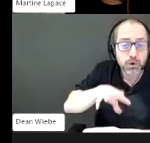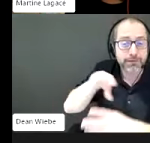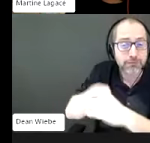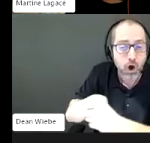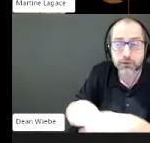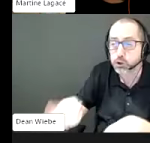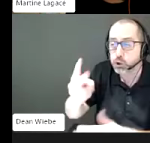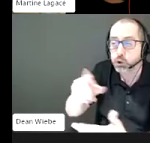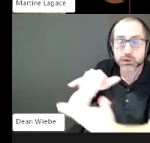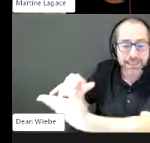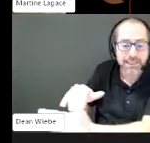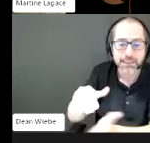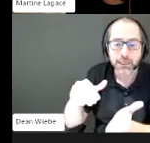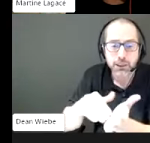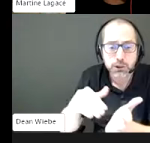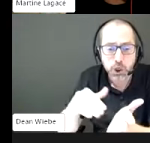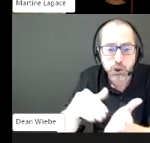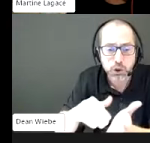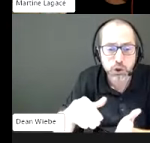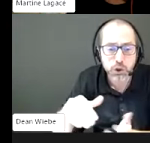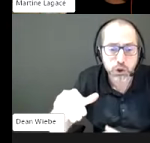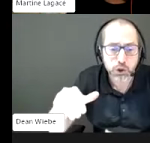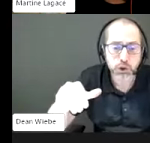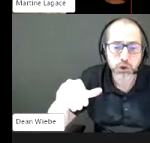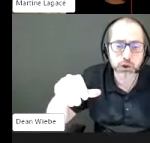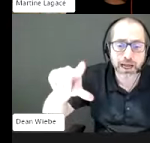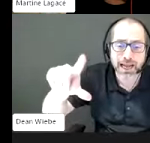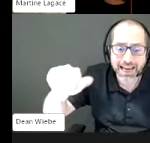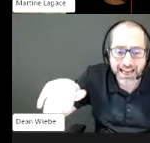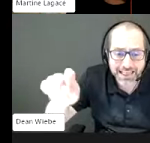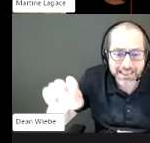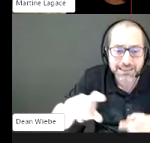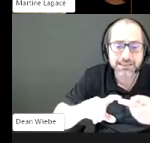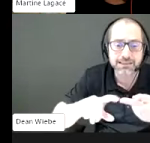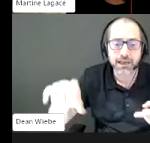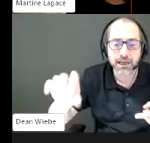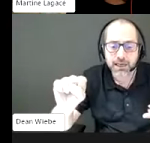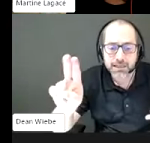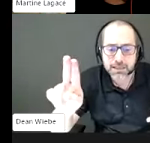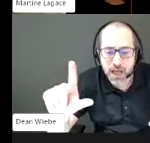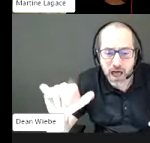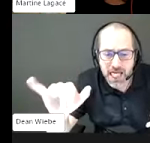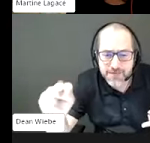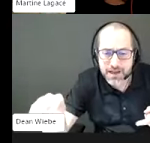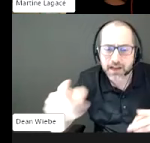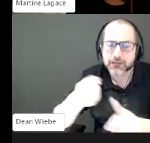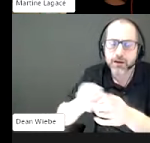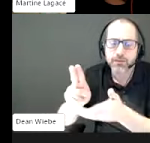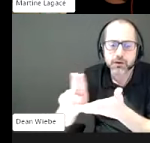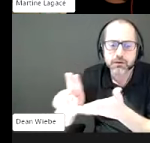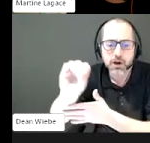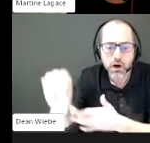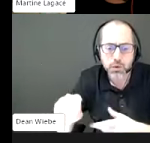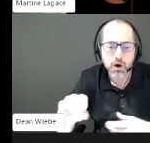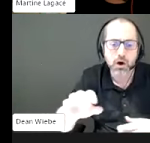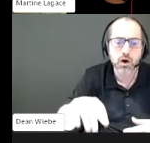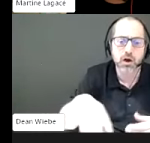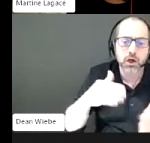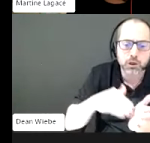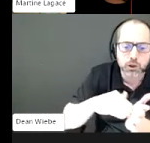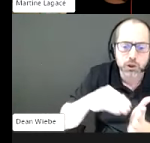an economist, Dr. Naveau is also an economist, Dr. Sullivan from University of Ottawa, Dr. Caroline Bergeron,